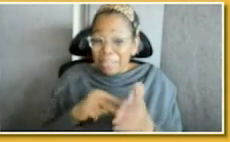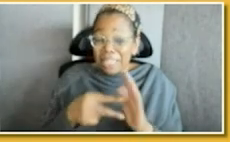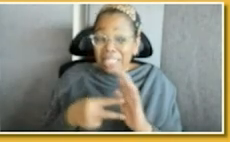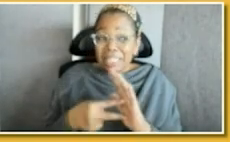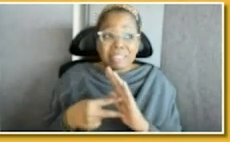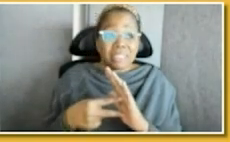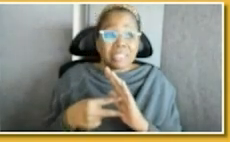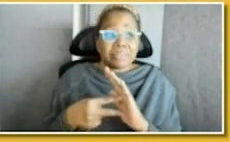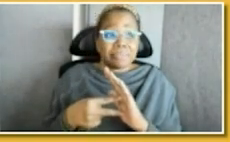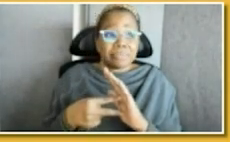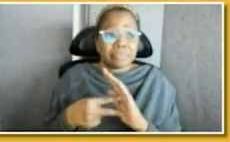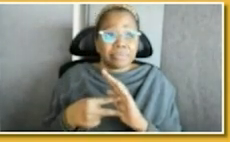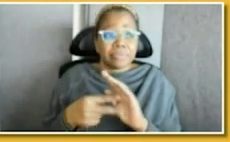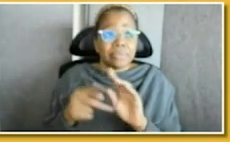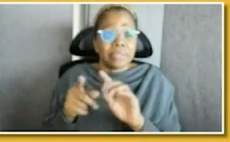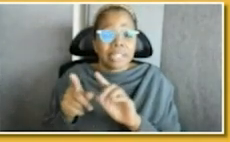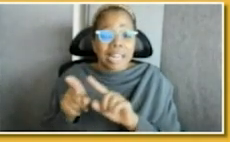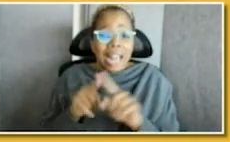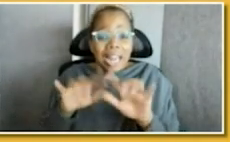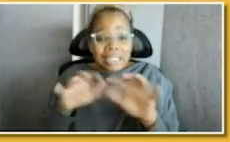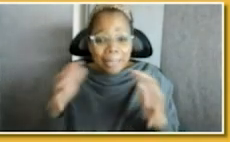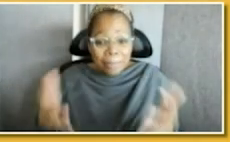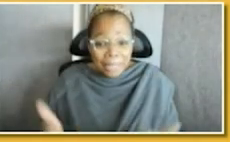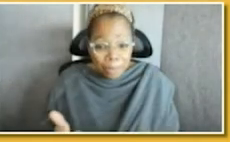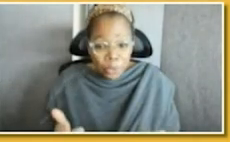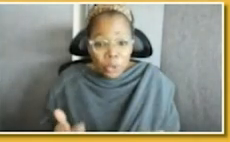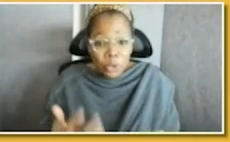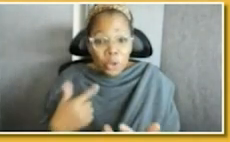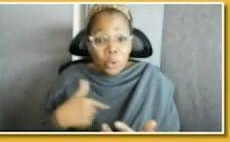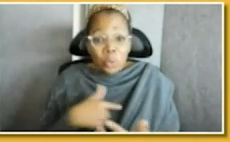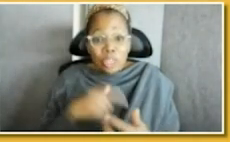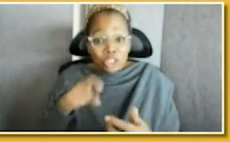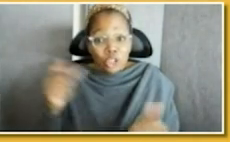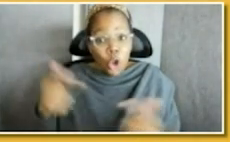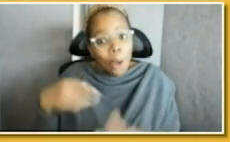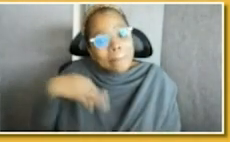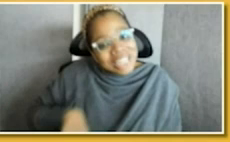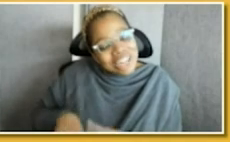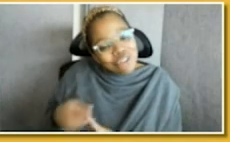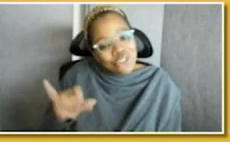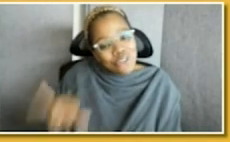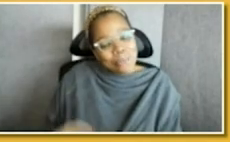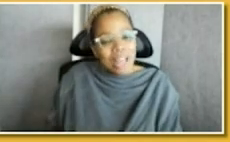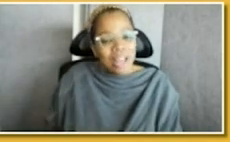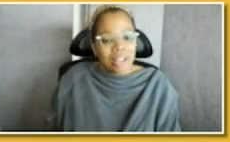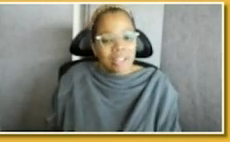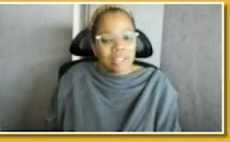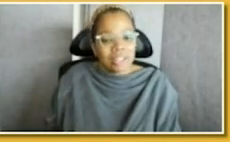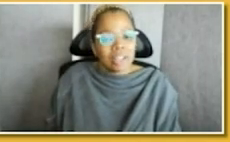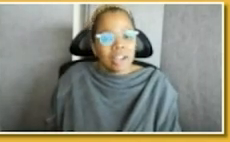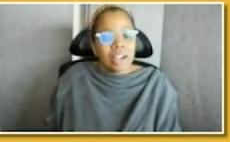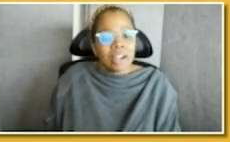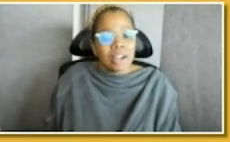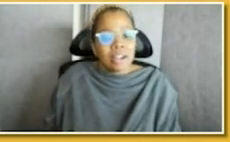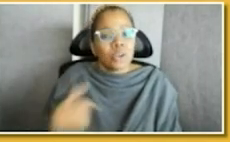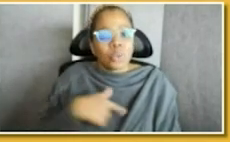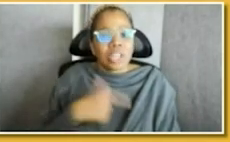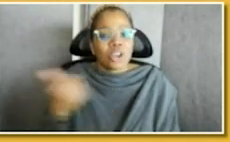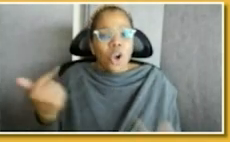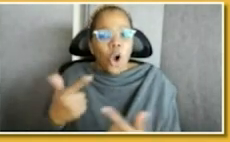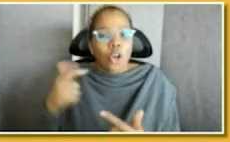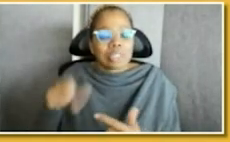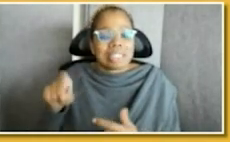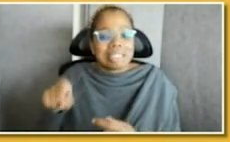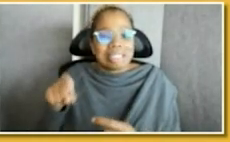as a people at large, we should all benefit from that? I mean, I think that we all need to have a voice in that, because the irony